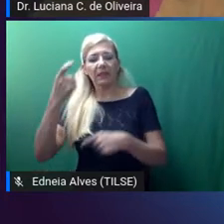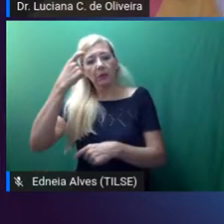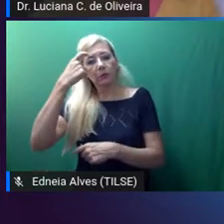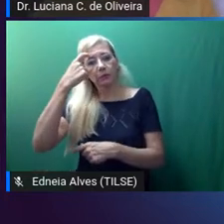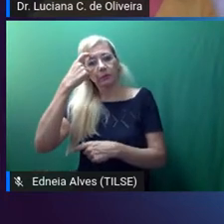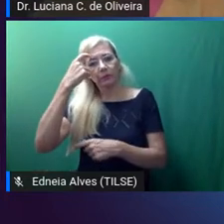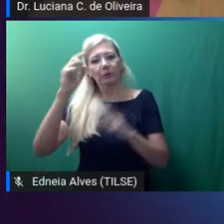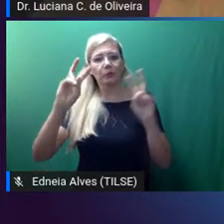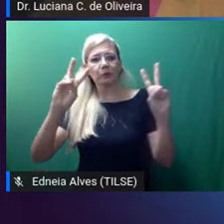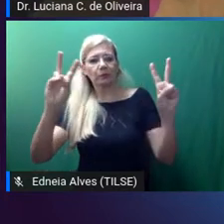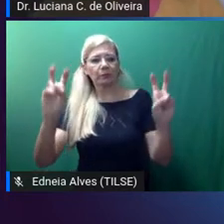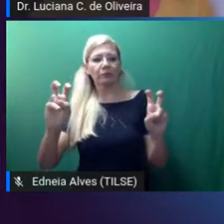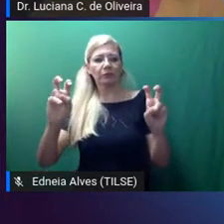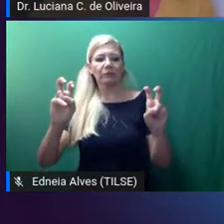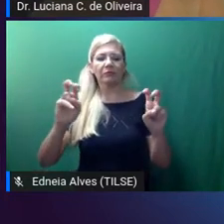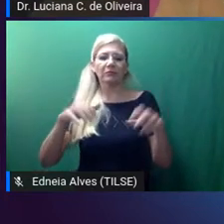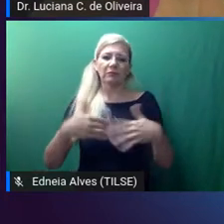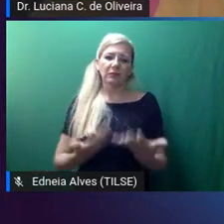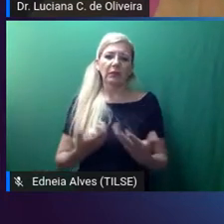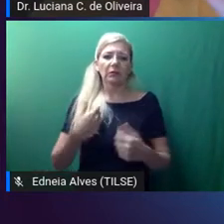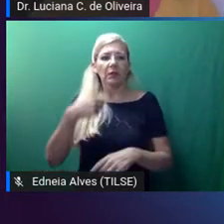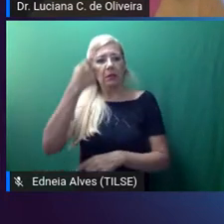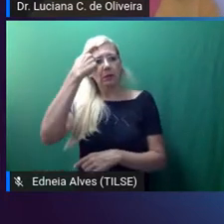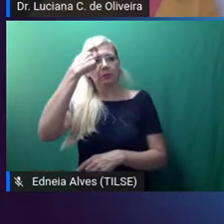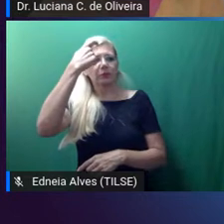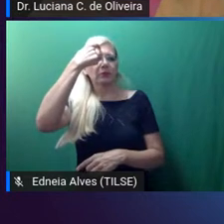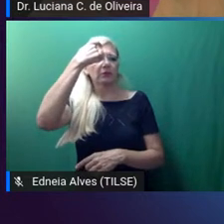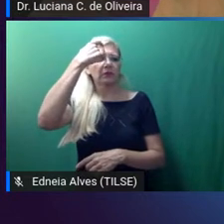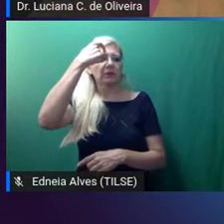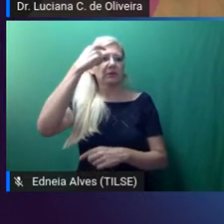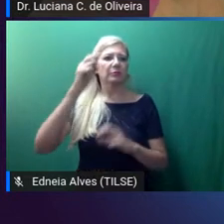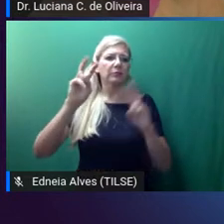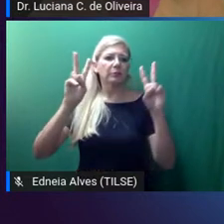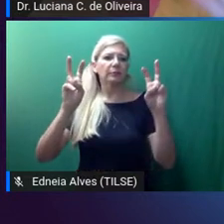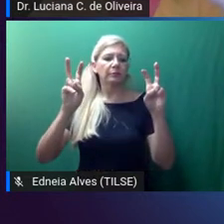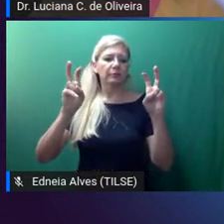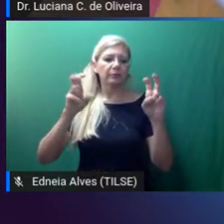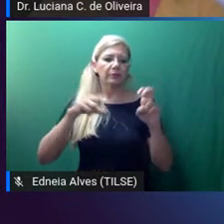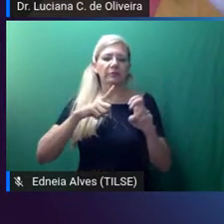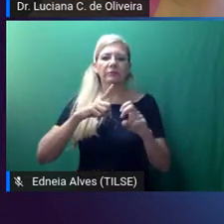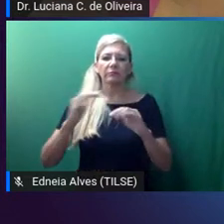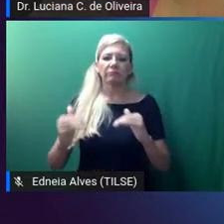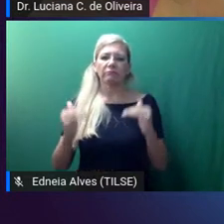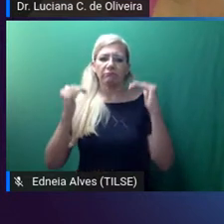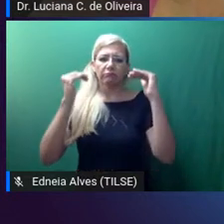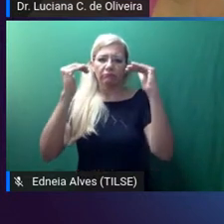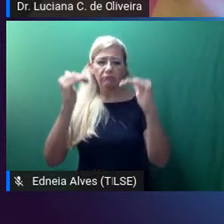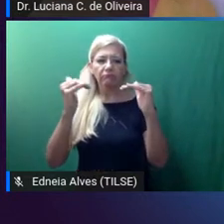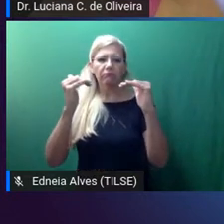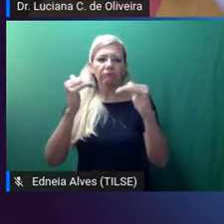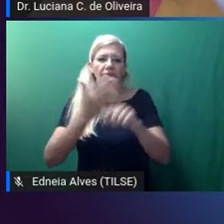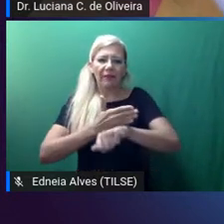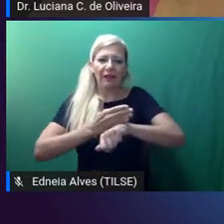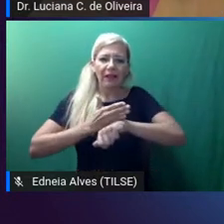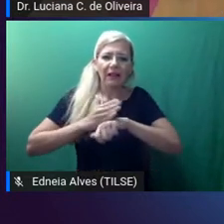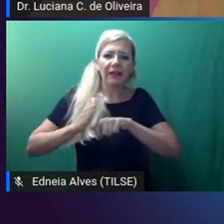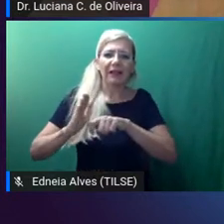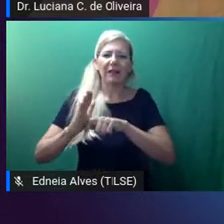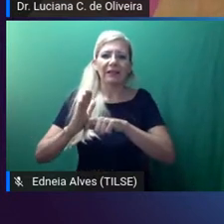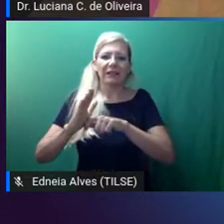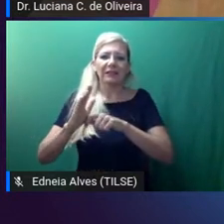to work to dismantle systemic racism and white supremacy. And I think the principles that come